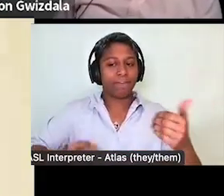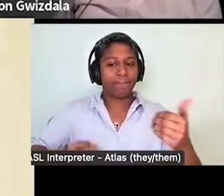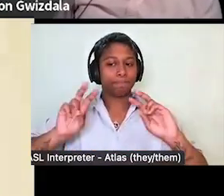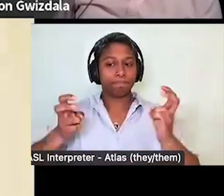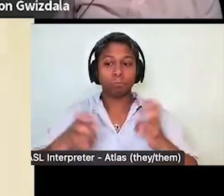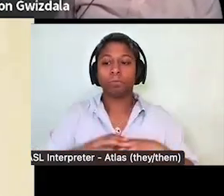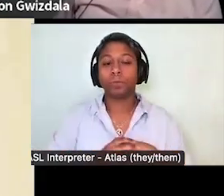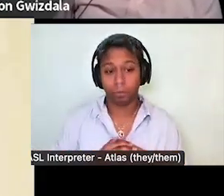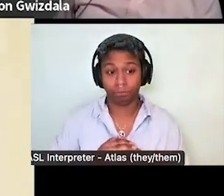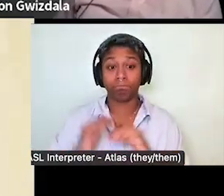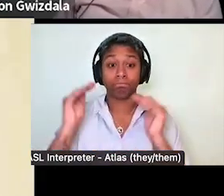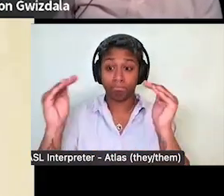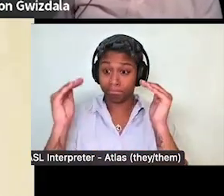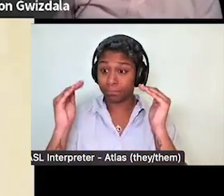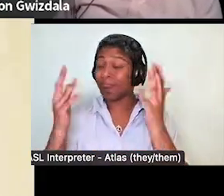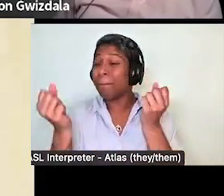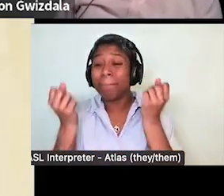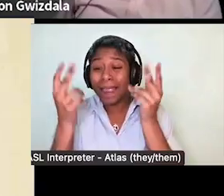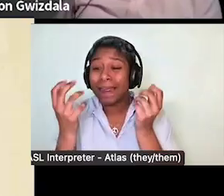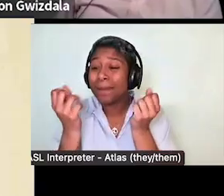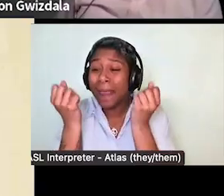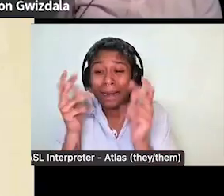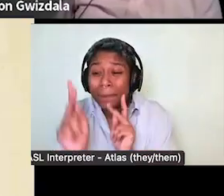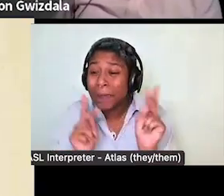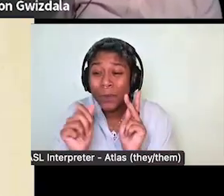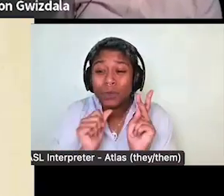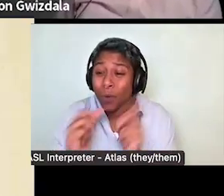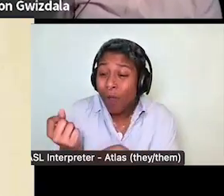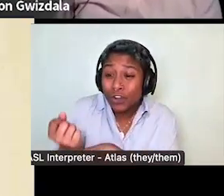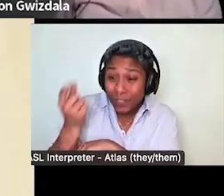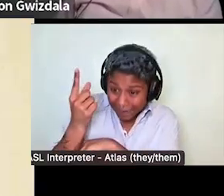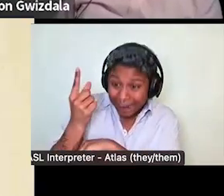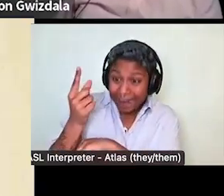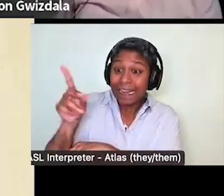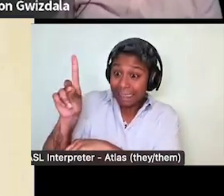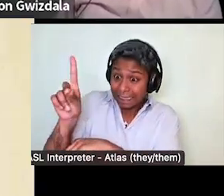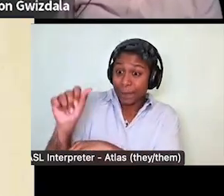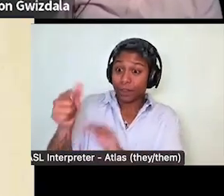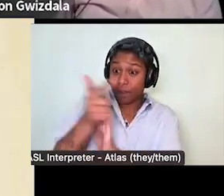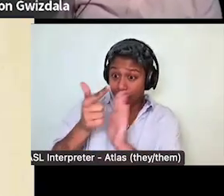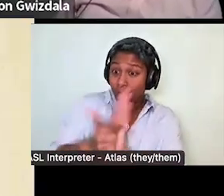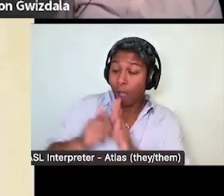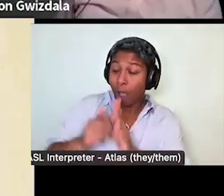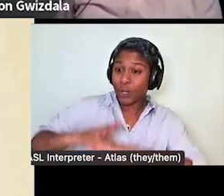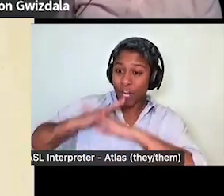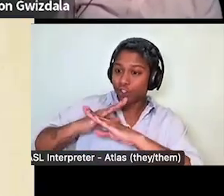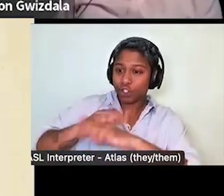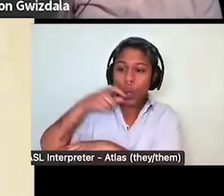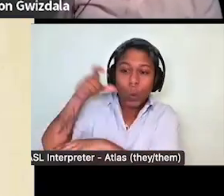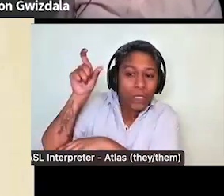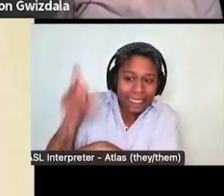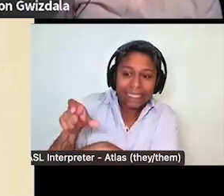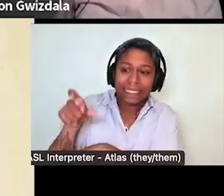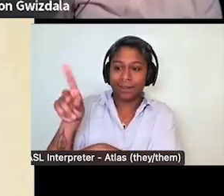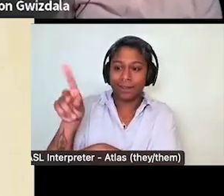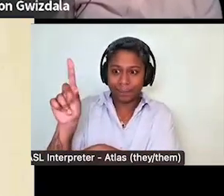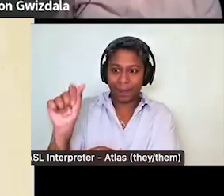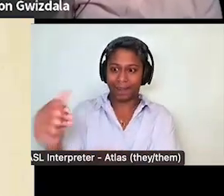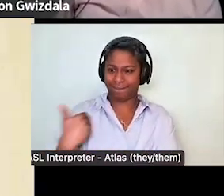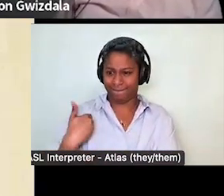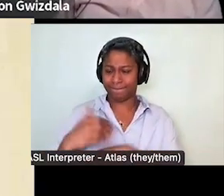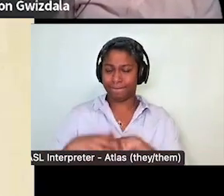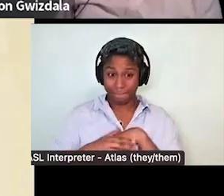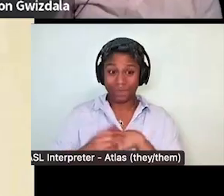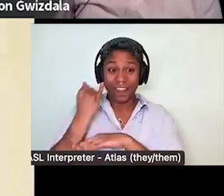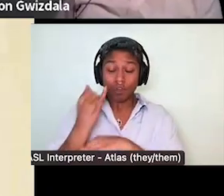need to be disabled in order to be protected by disability law. If you're associated with someone who has a disability and